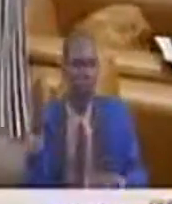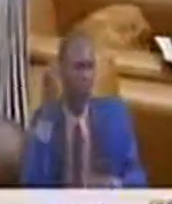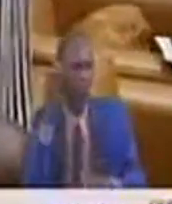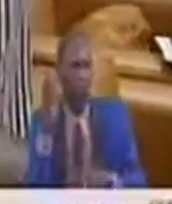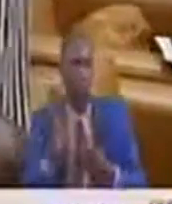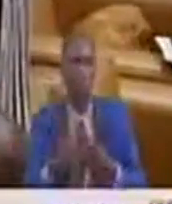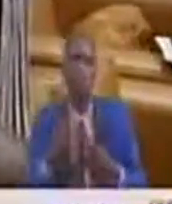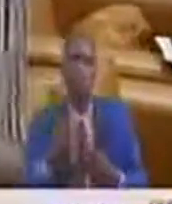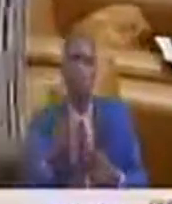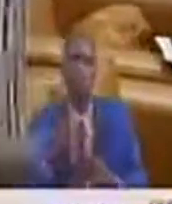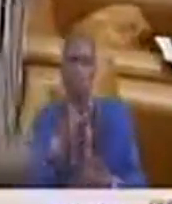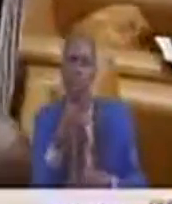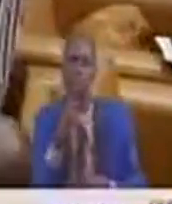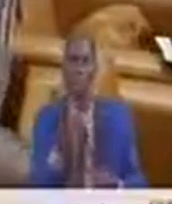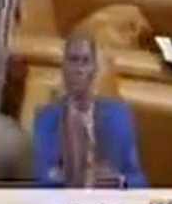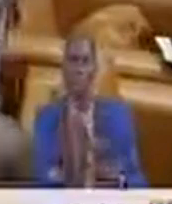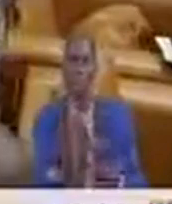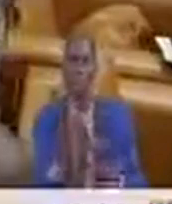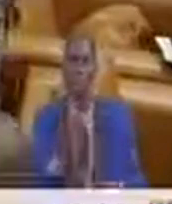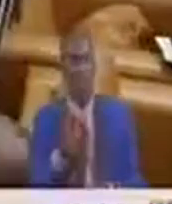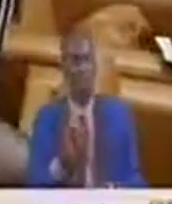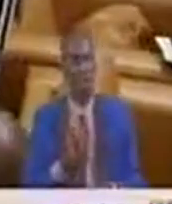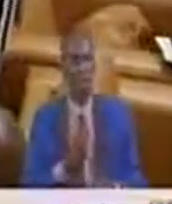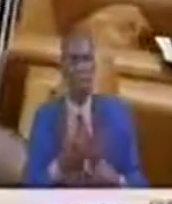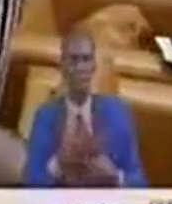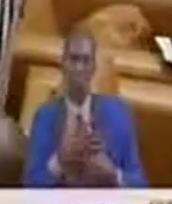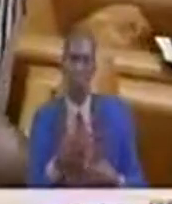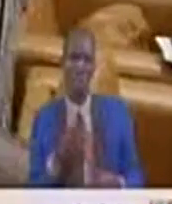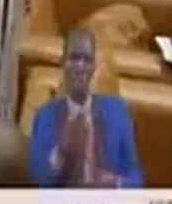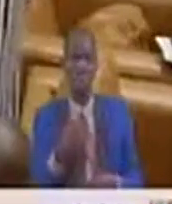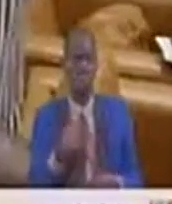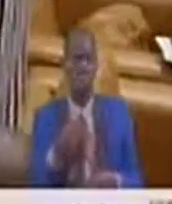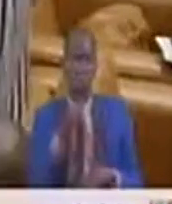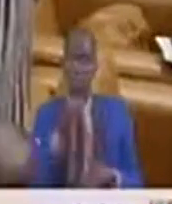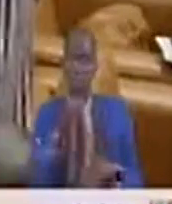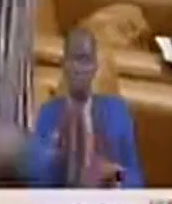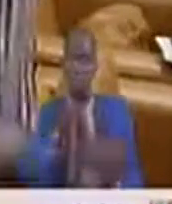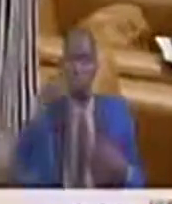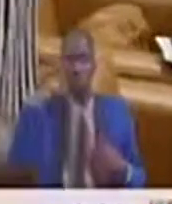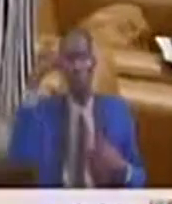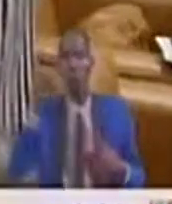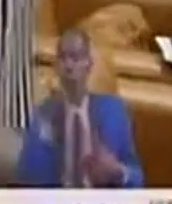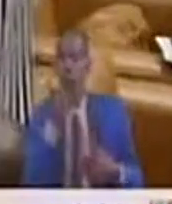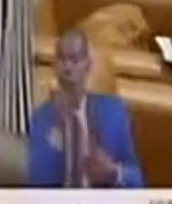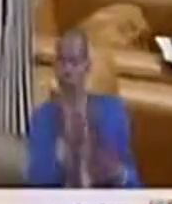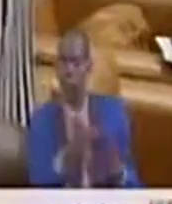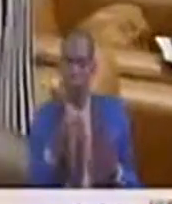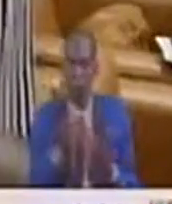people. I just like you. I don't have any intention. Don't listen to their lies.